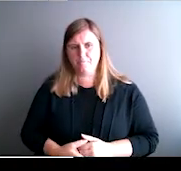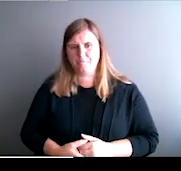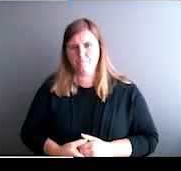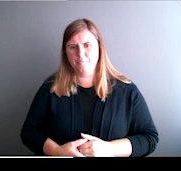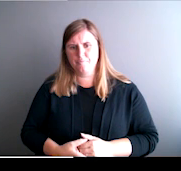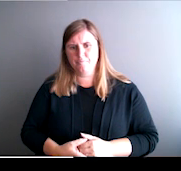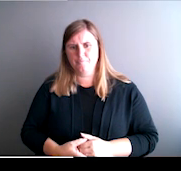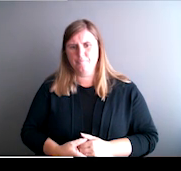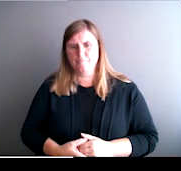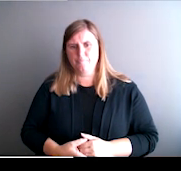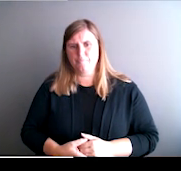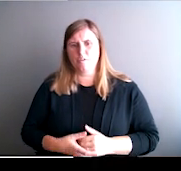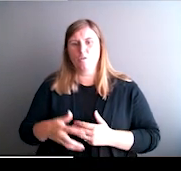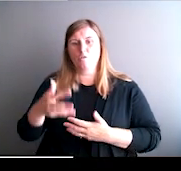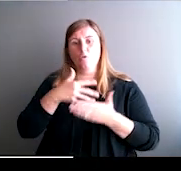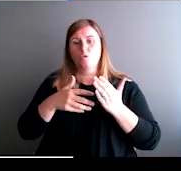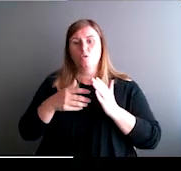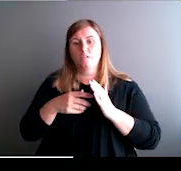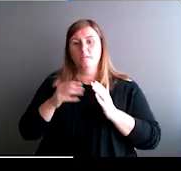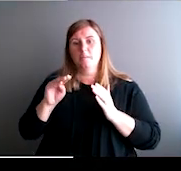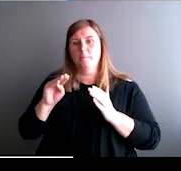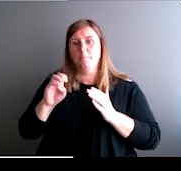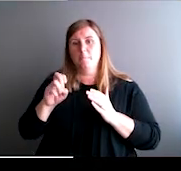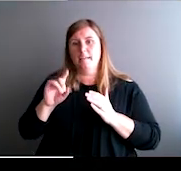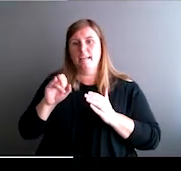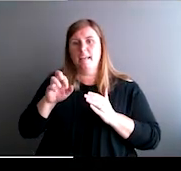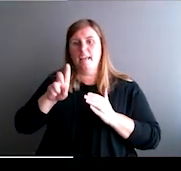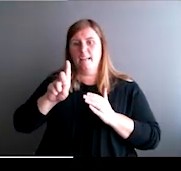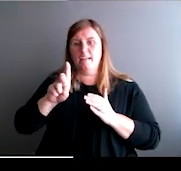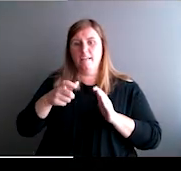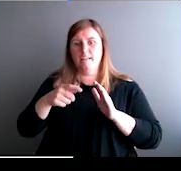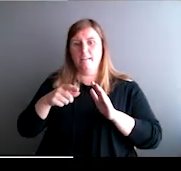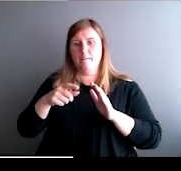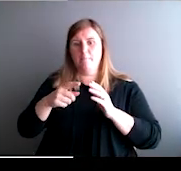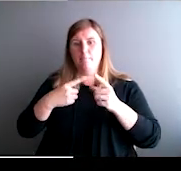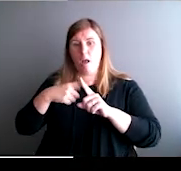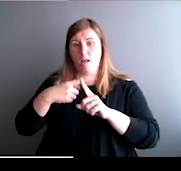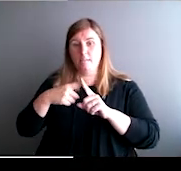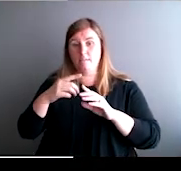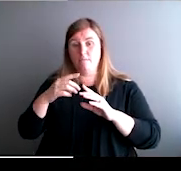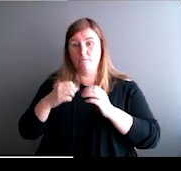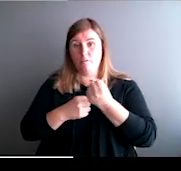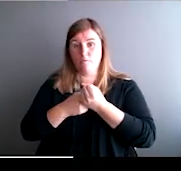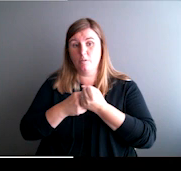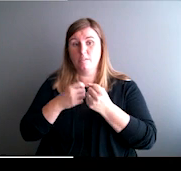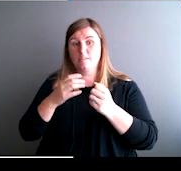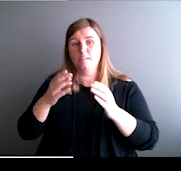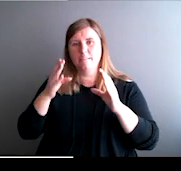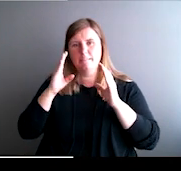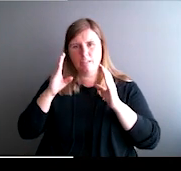Socially mediated positive reinforcement can also include attention-maintained behavior.